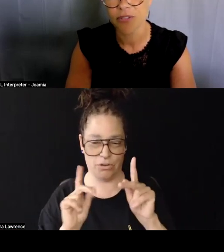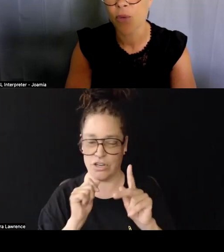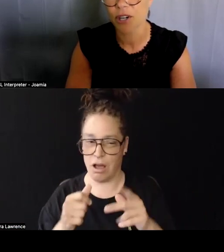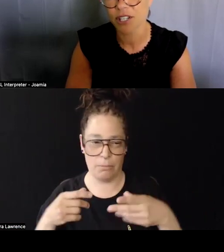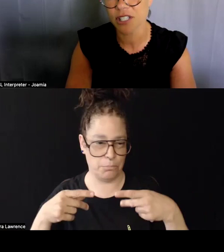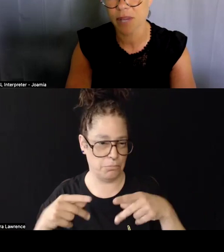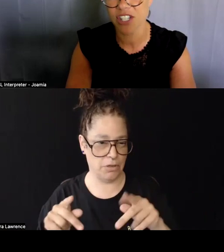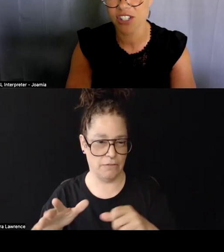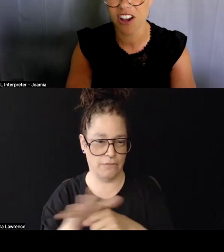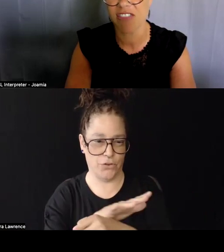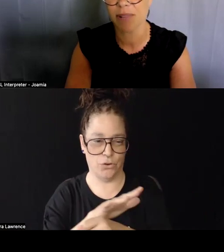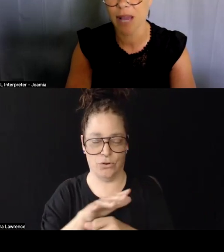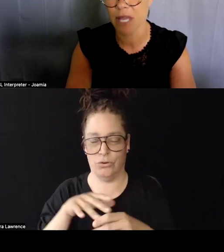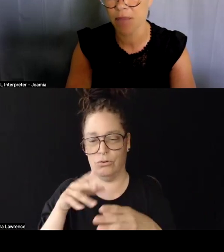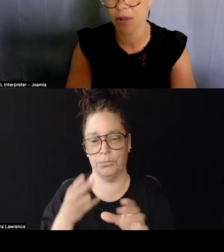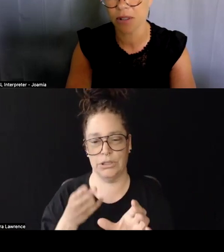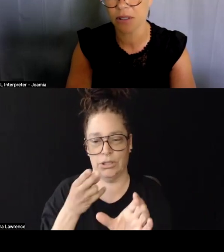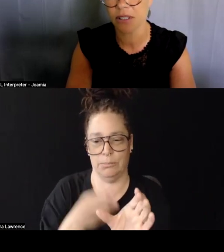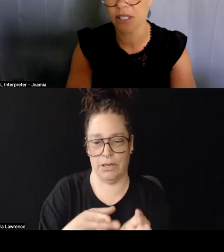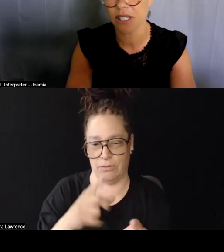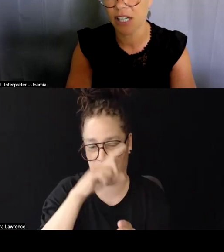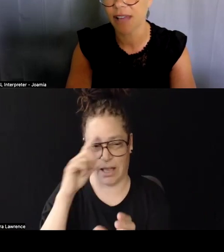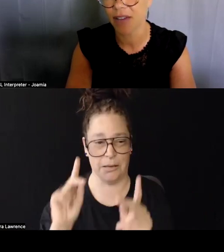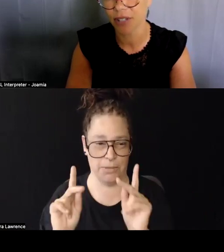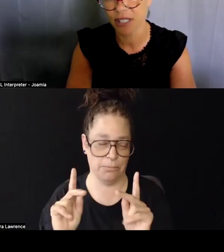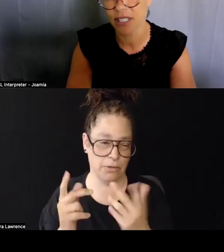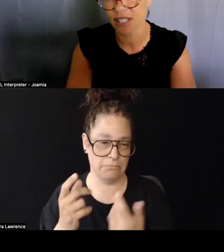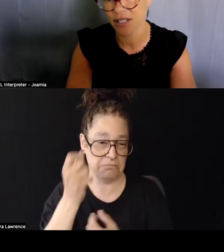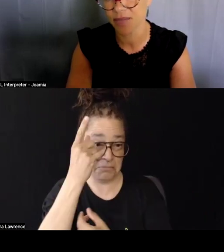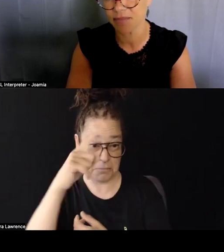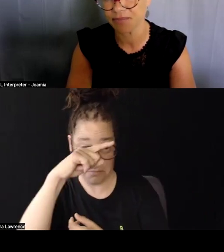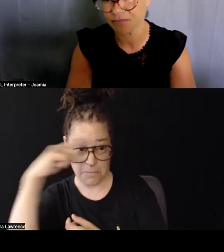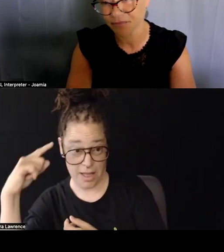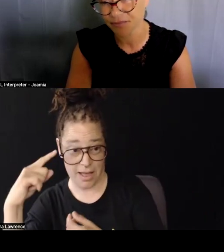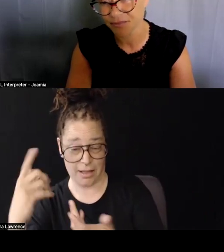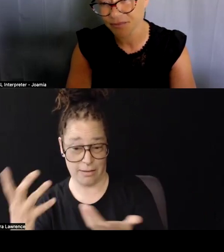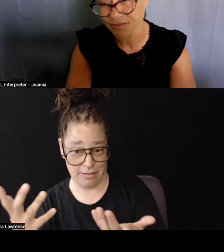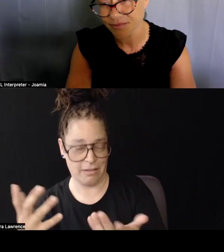the full participation of Black people of African descent.